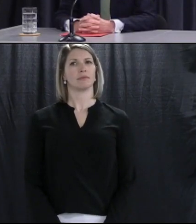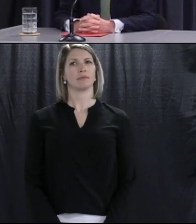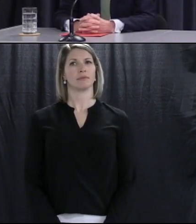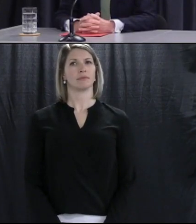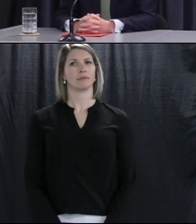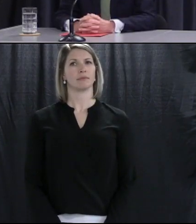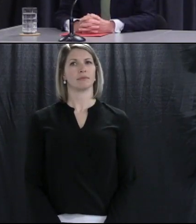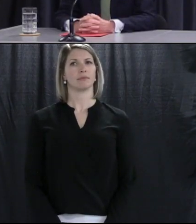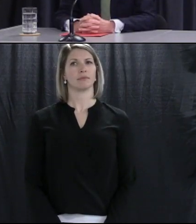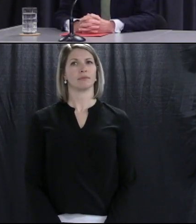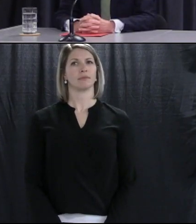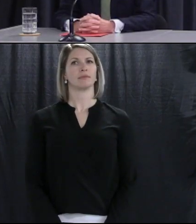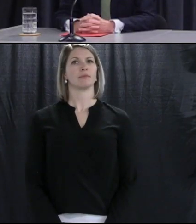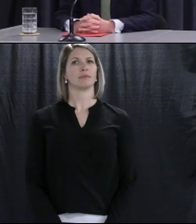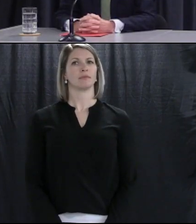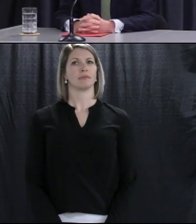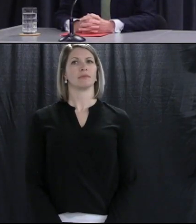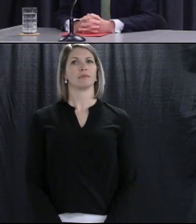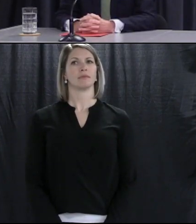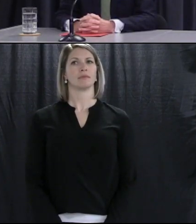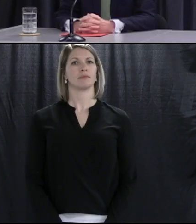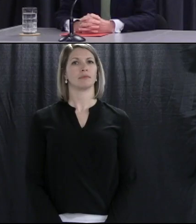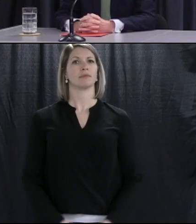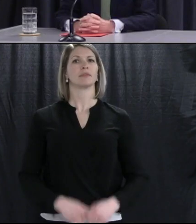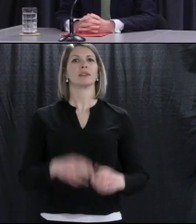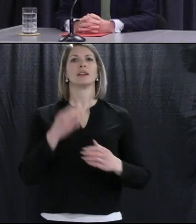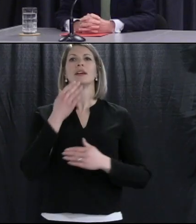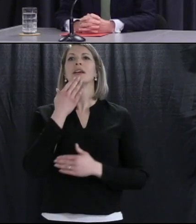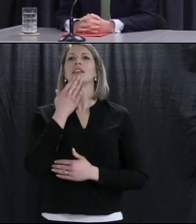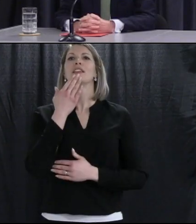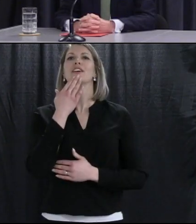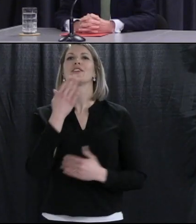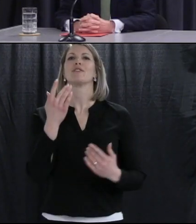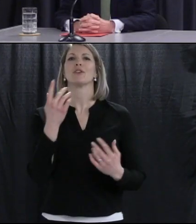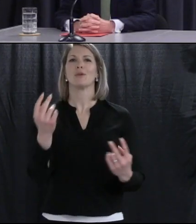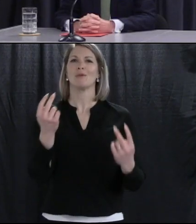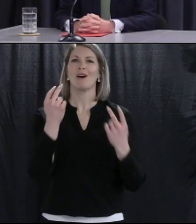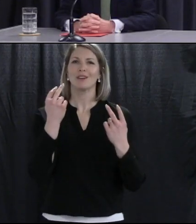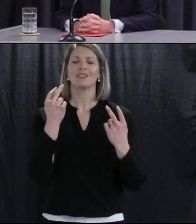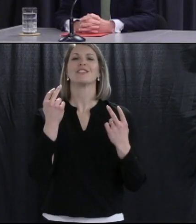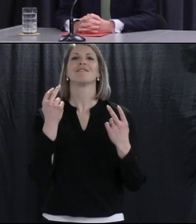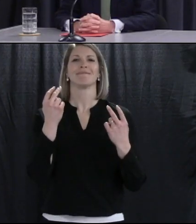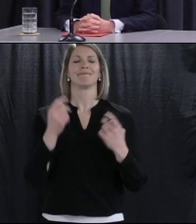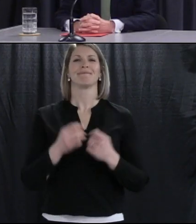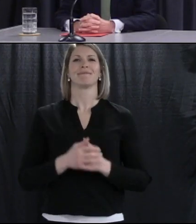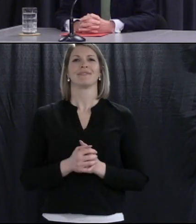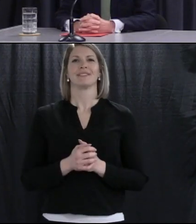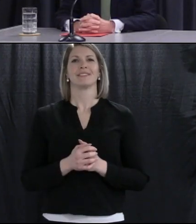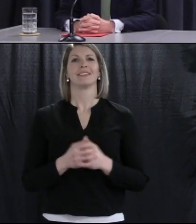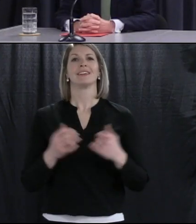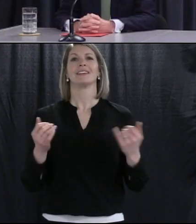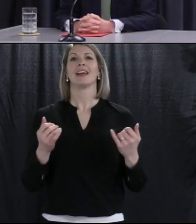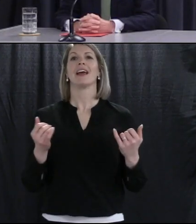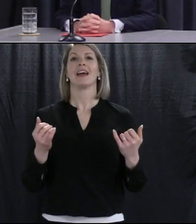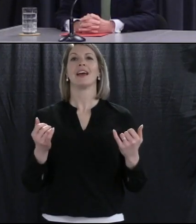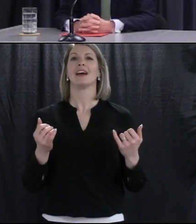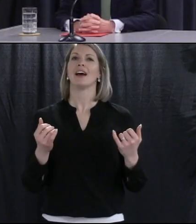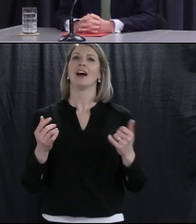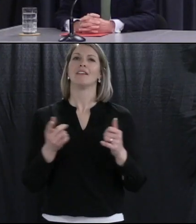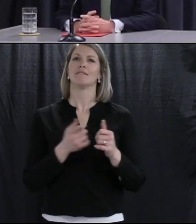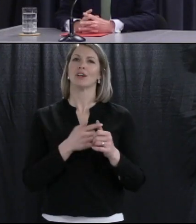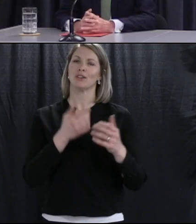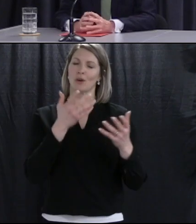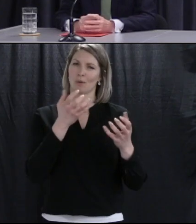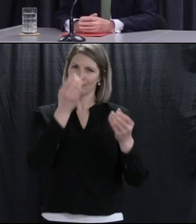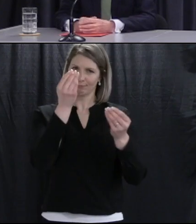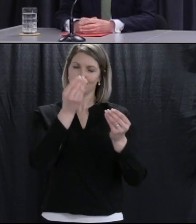Well, good afternoon, everyone, and thank you for coming. First of all, I'll start today with welcoming Dr. Fitzgerald back,